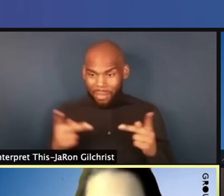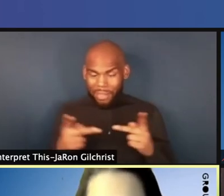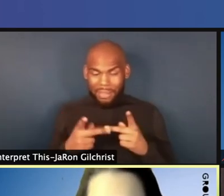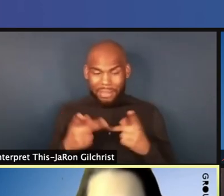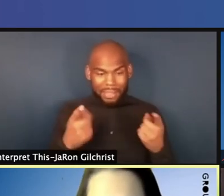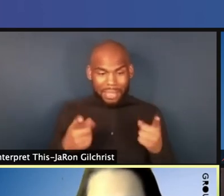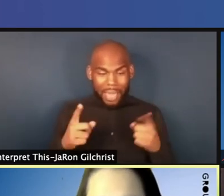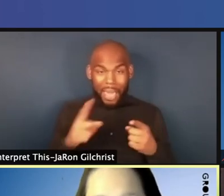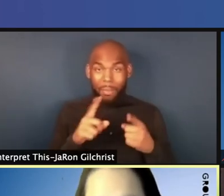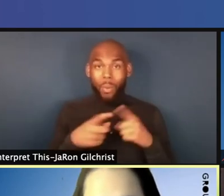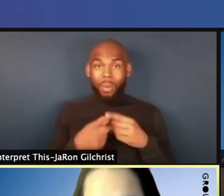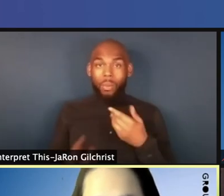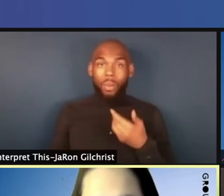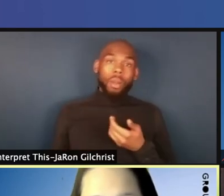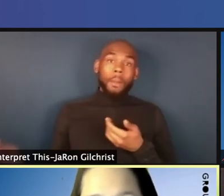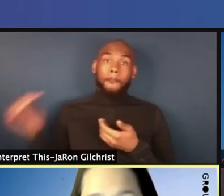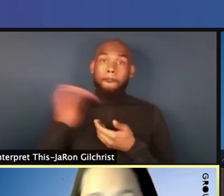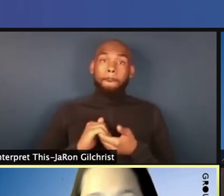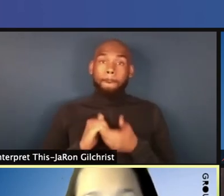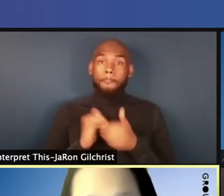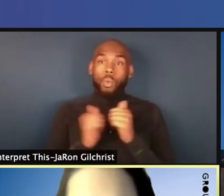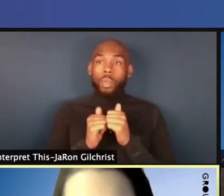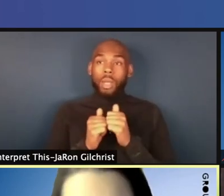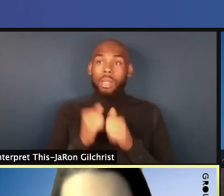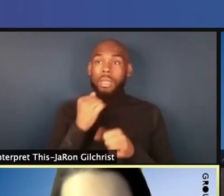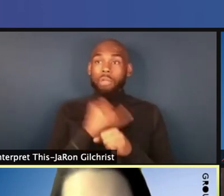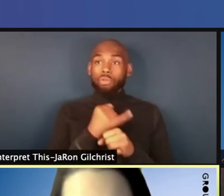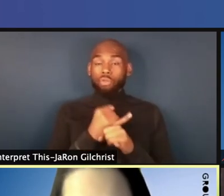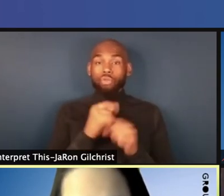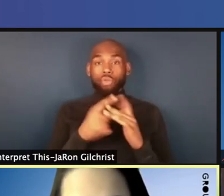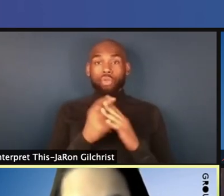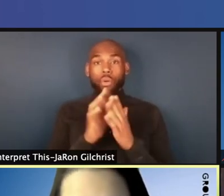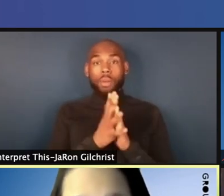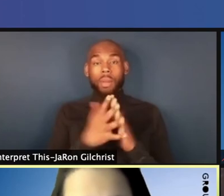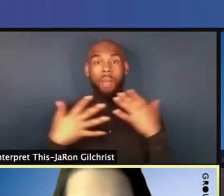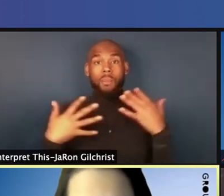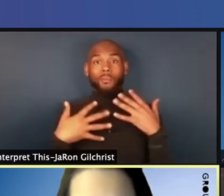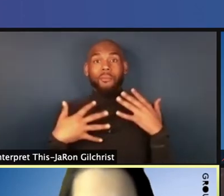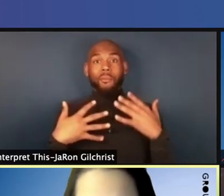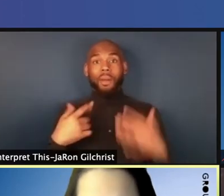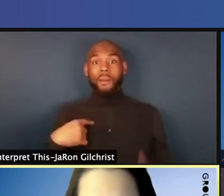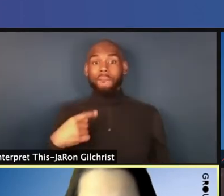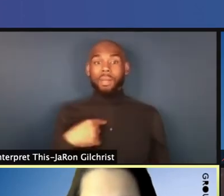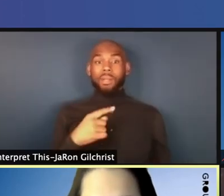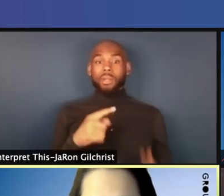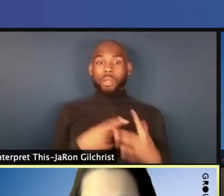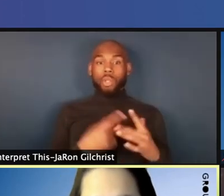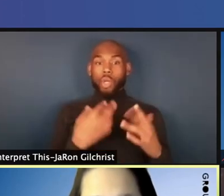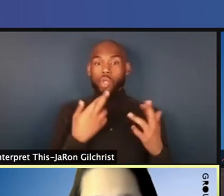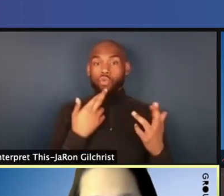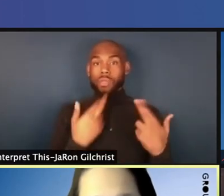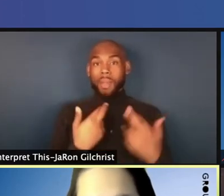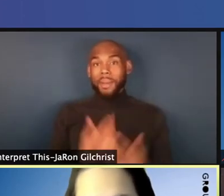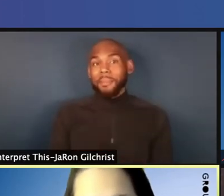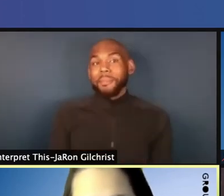band together, that's when institutions start to become afraid of us and start to respond. Right.